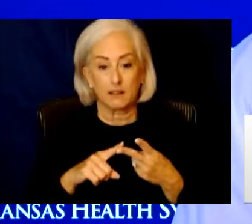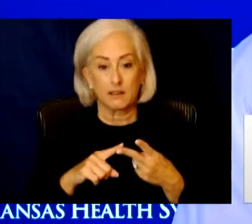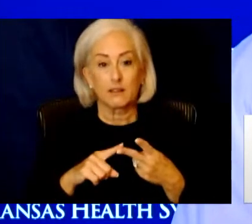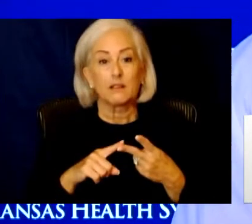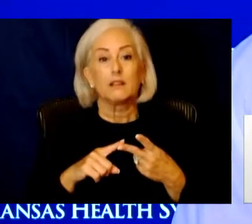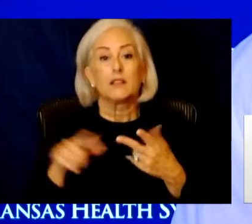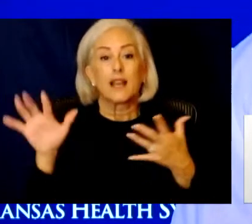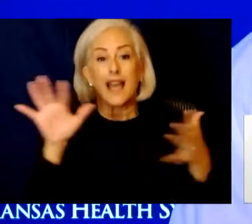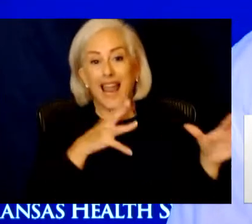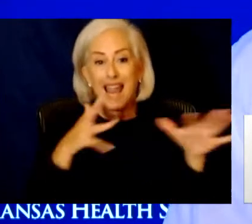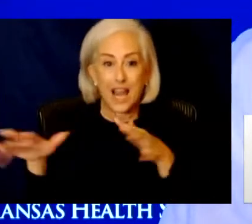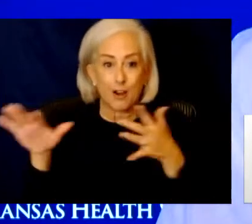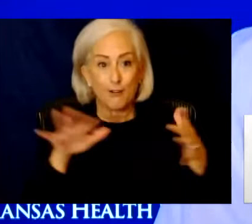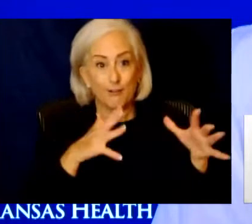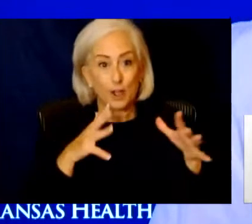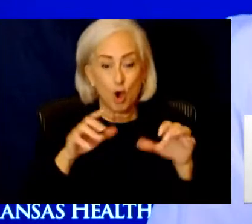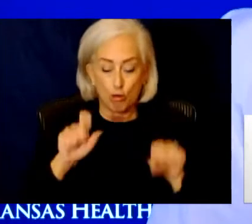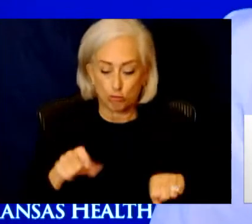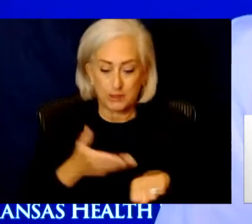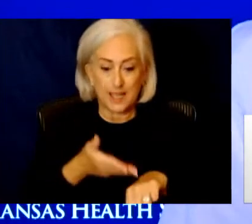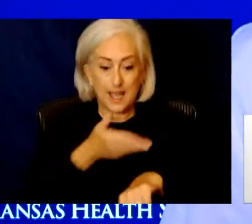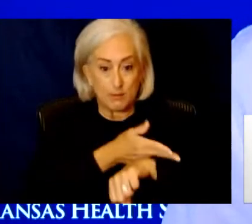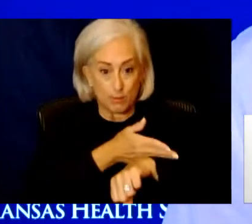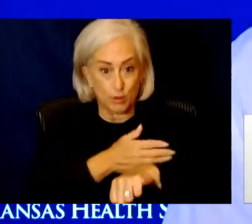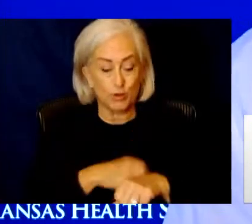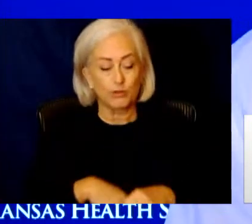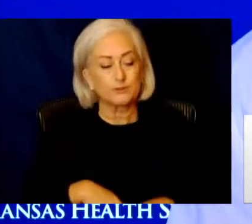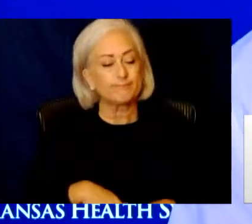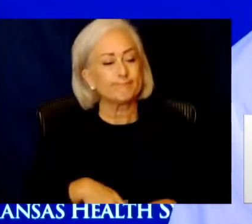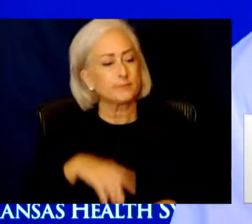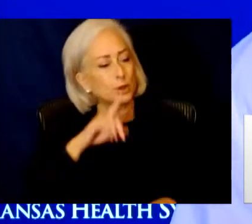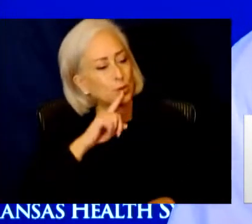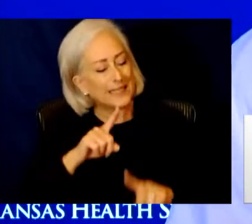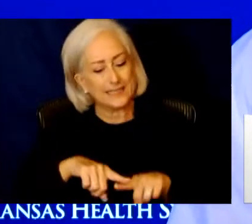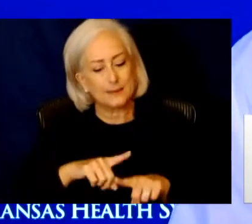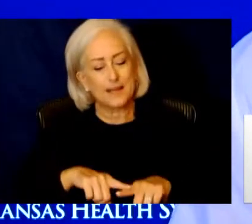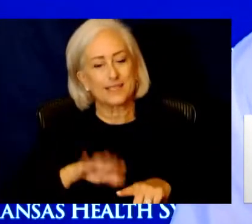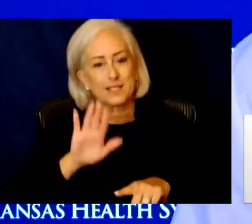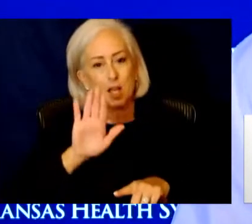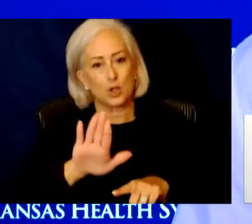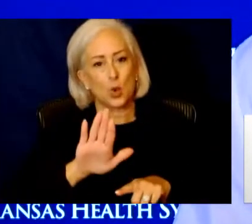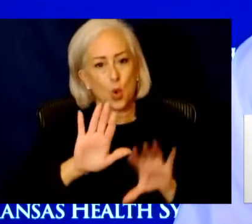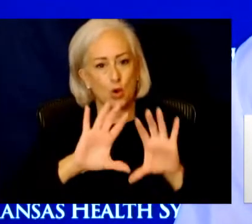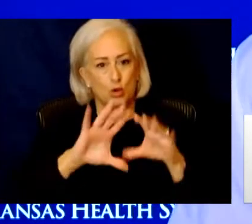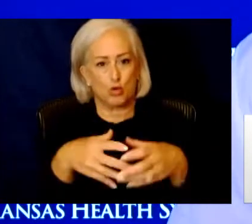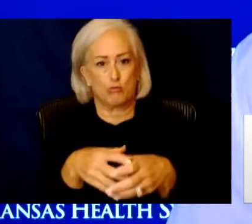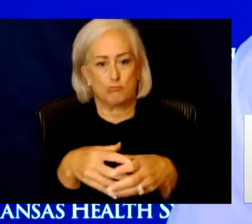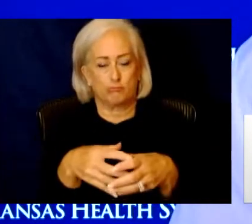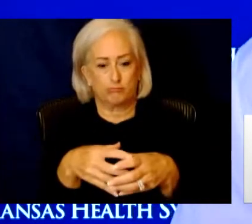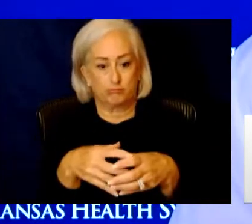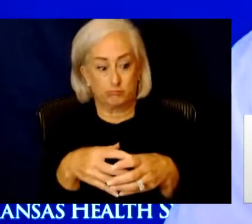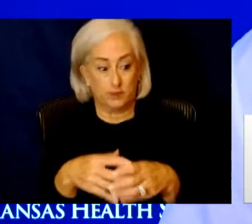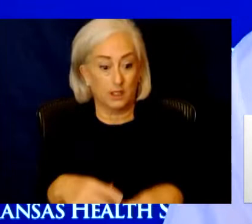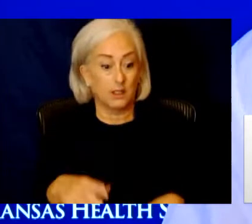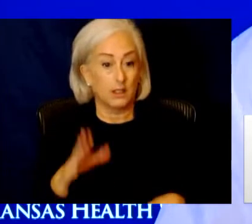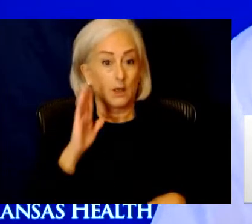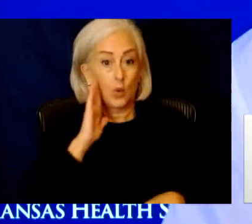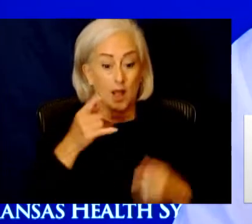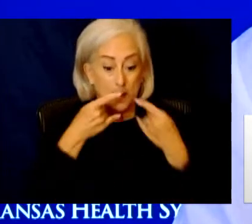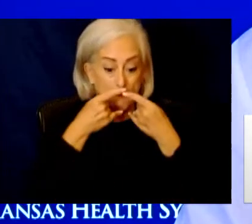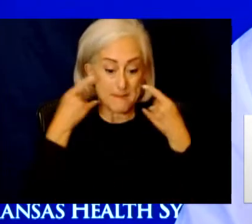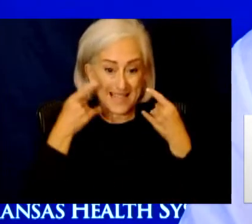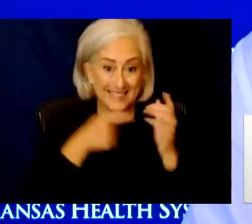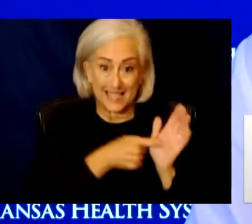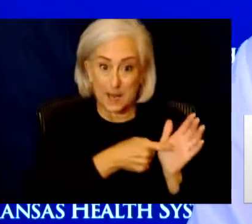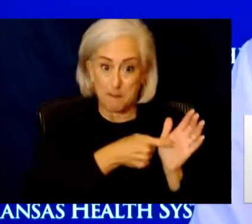I think it just really depends what community you are in, whether there's going to be masking mandated or just as